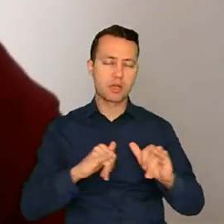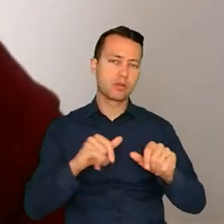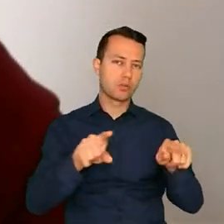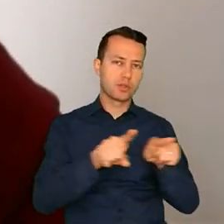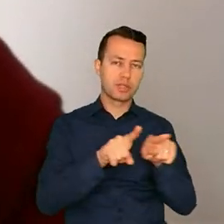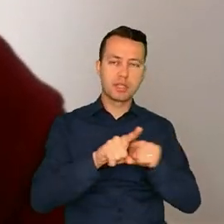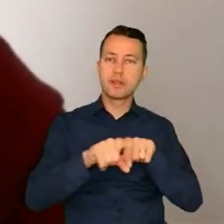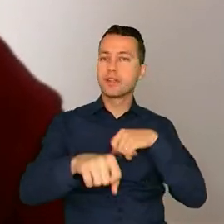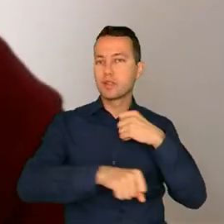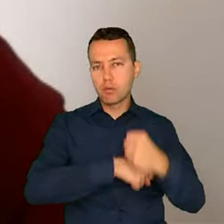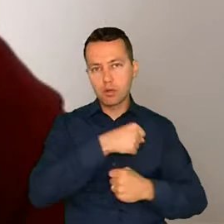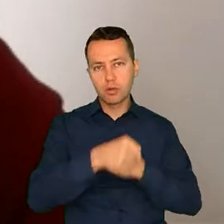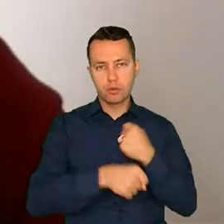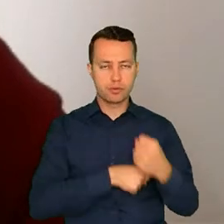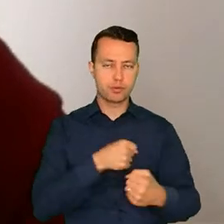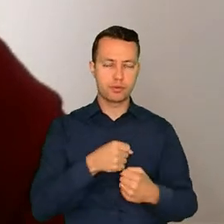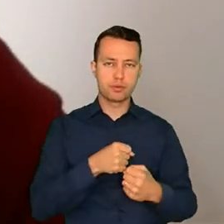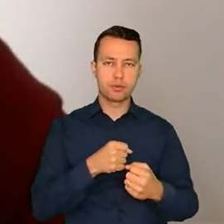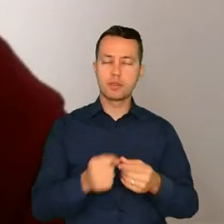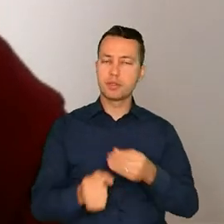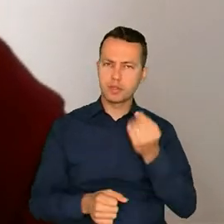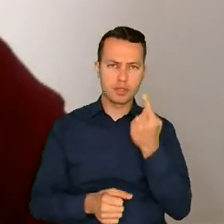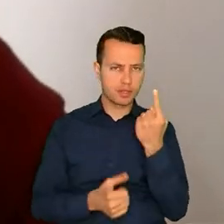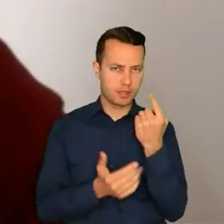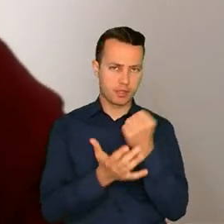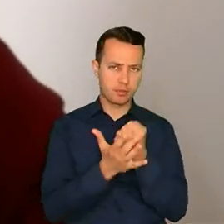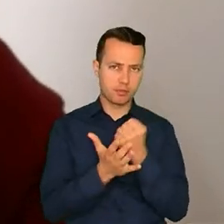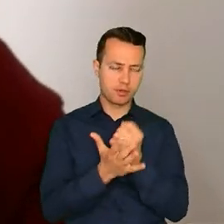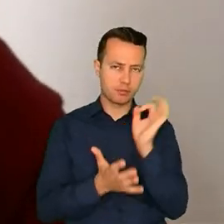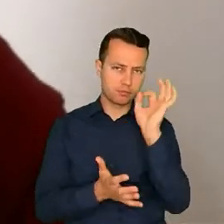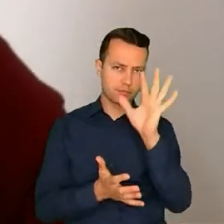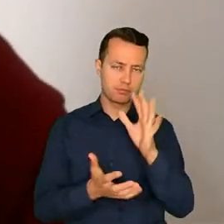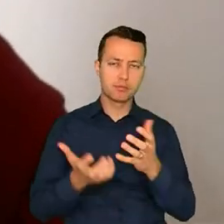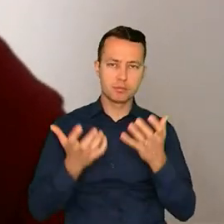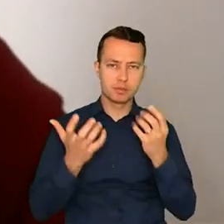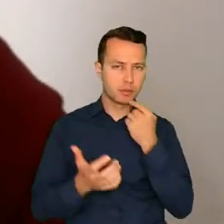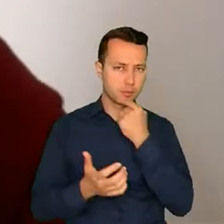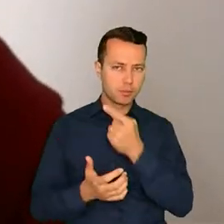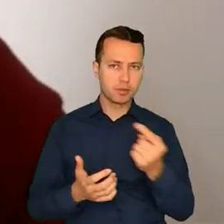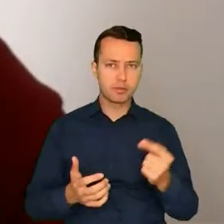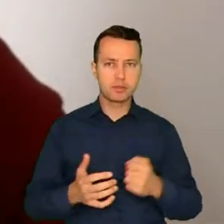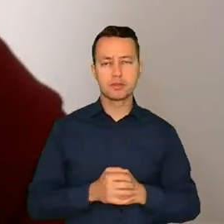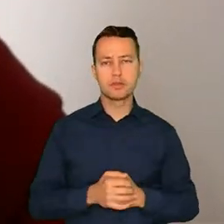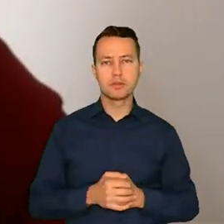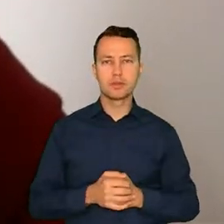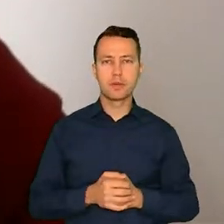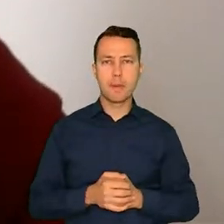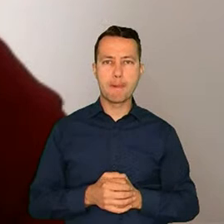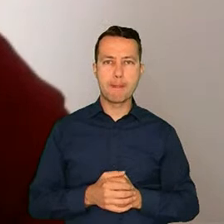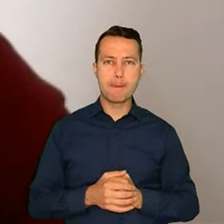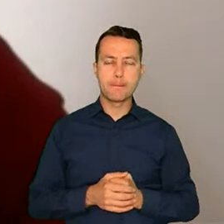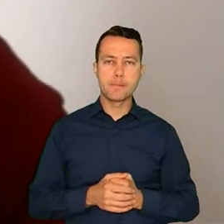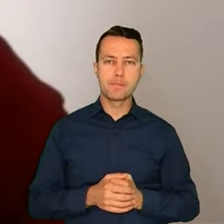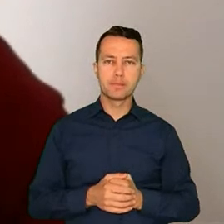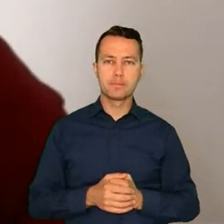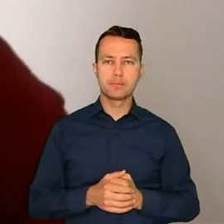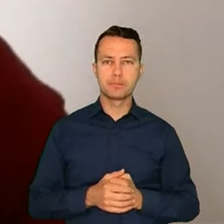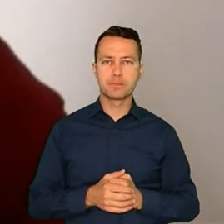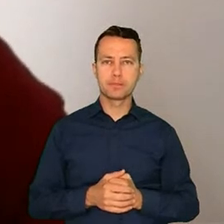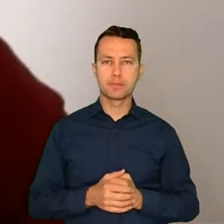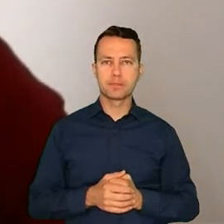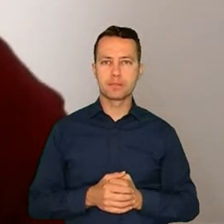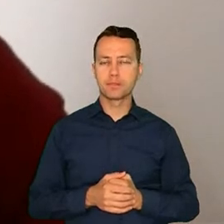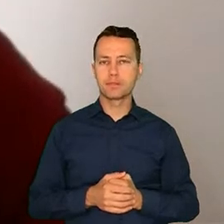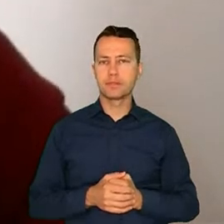respect, beyond just sort of like the negative risk management and cost mitigation, of course, companies that demonstrate responsible